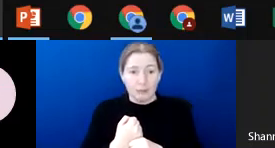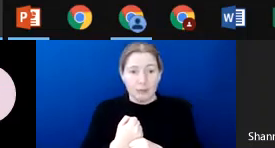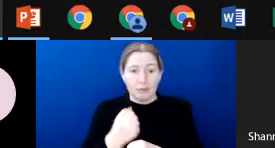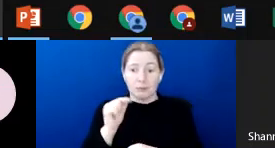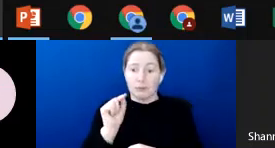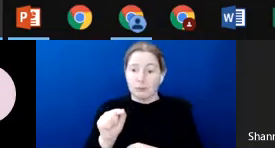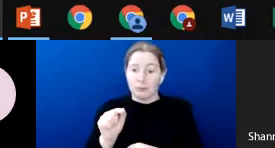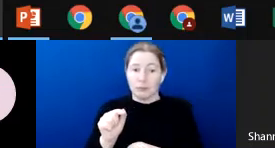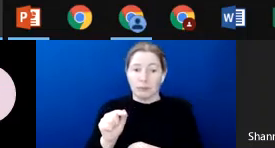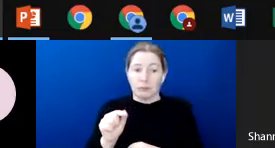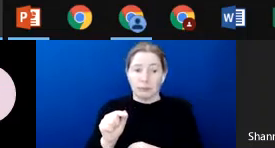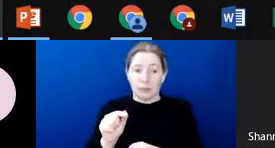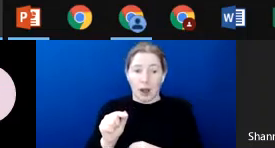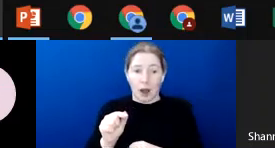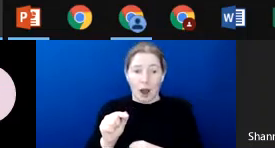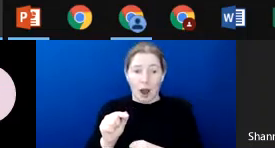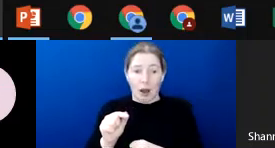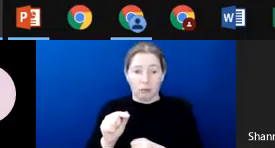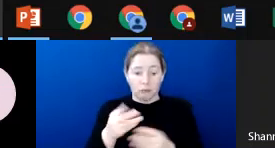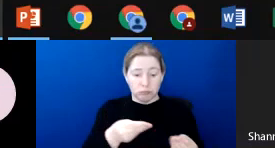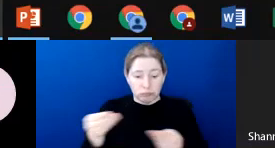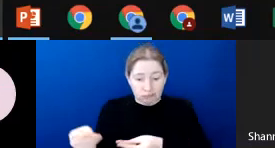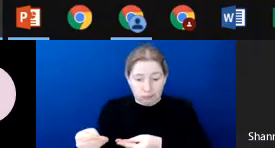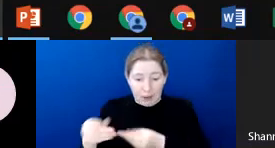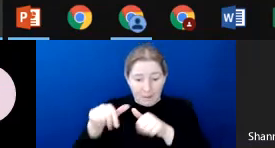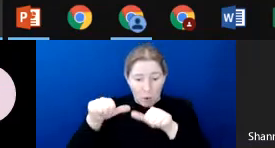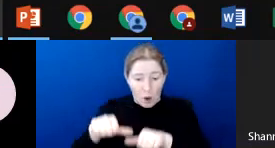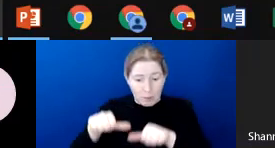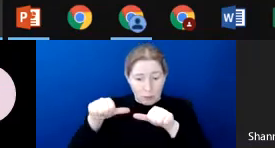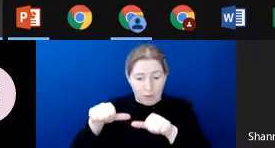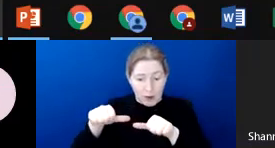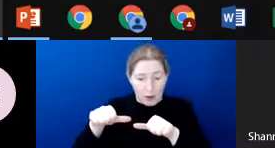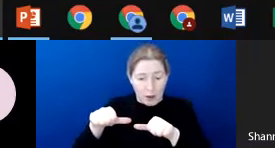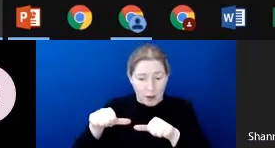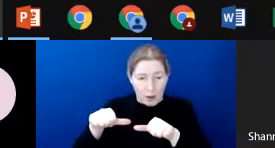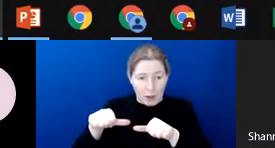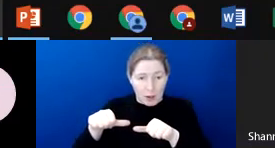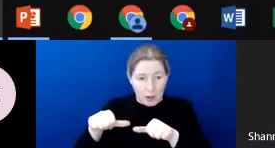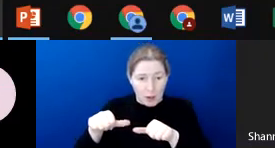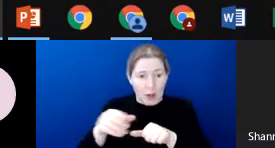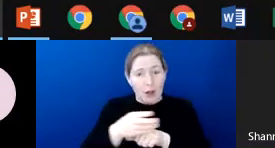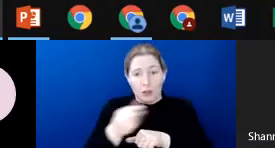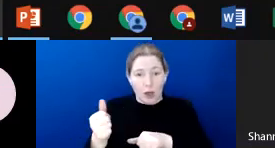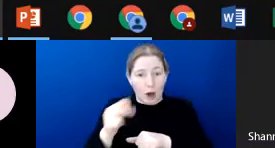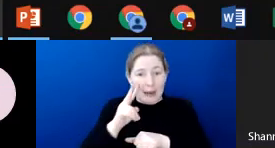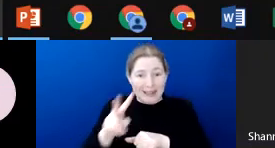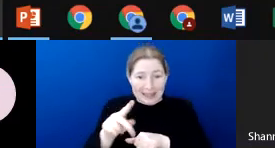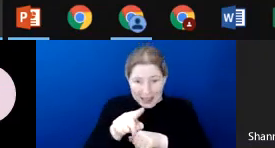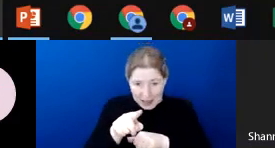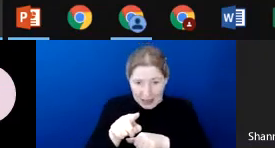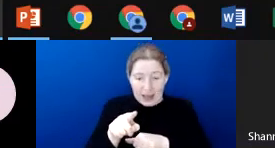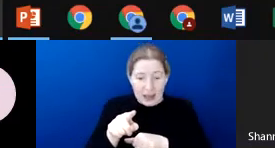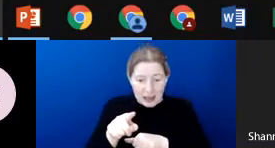sent for approval. You see that some of them are still lying with the expense user, so you can, as an